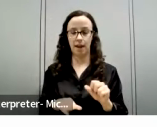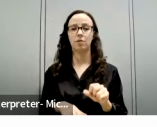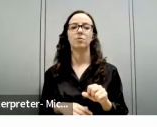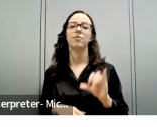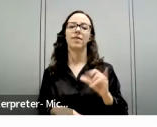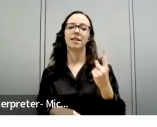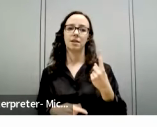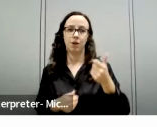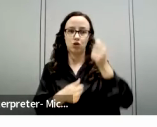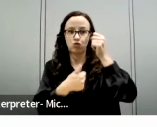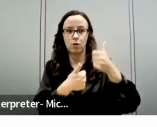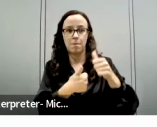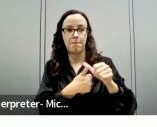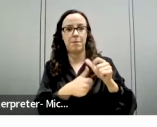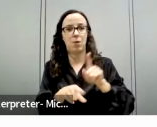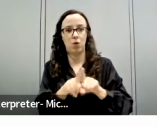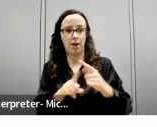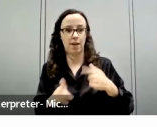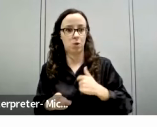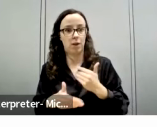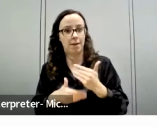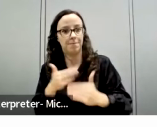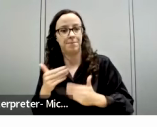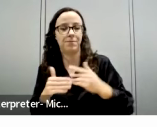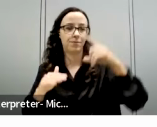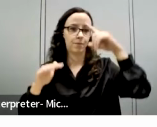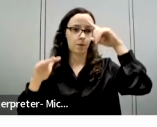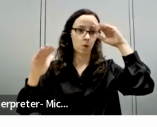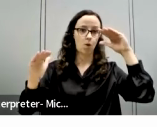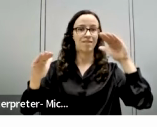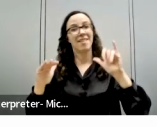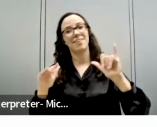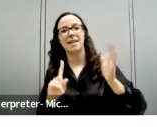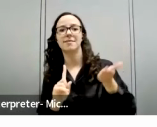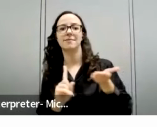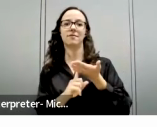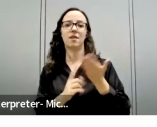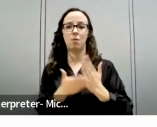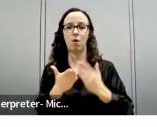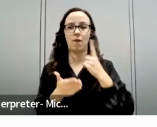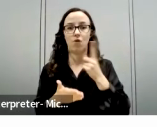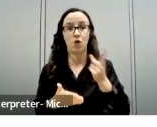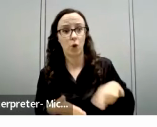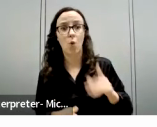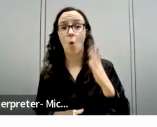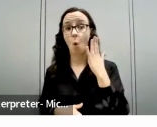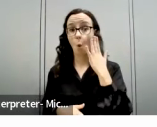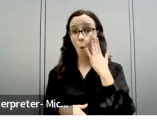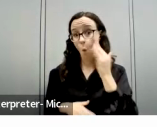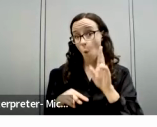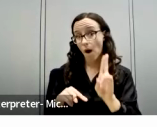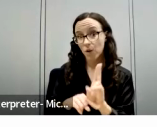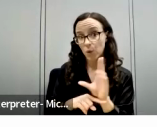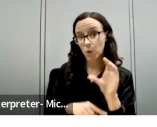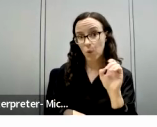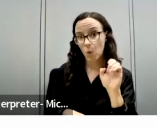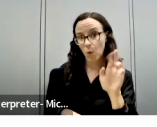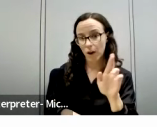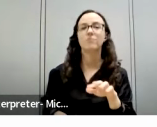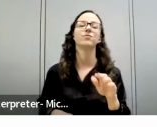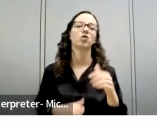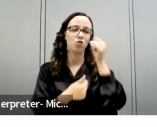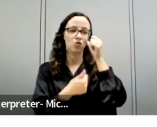as we're moving forward. And hopefully, right, this is the selling part for you all, like why should you use an OER? So keeping these things in